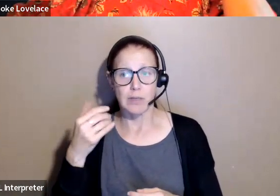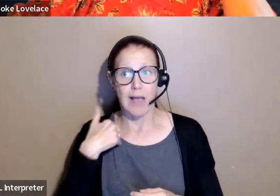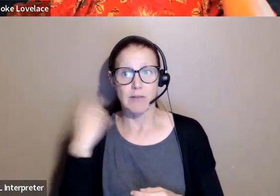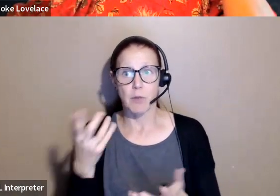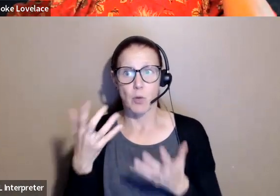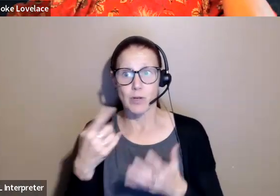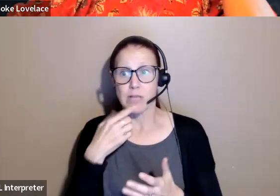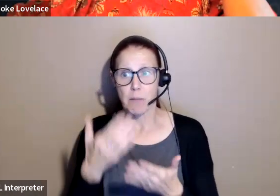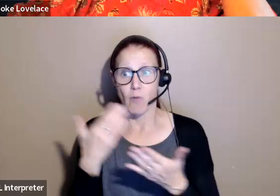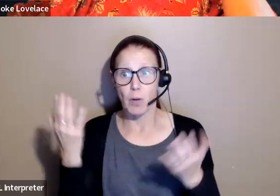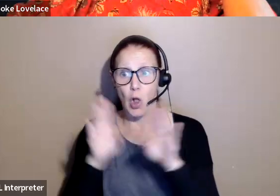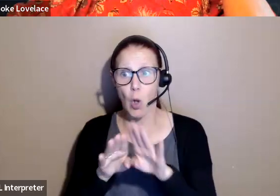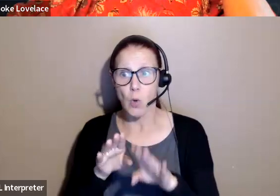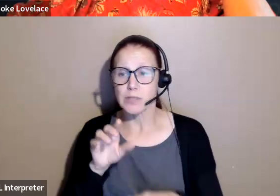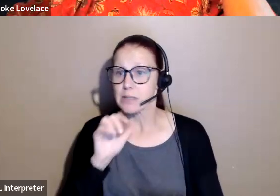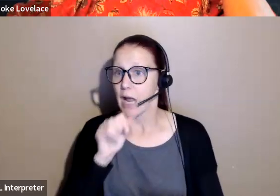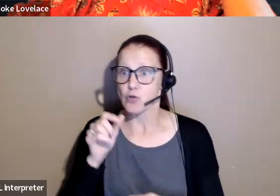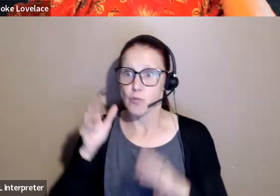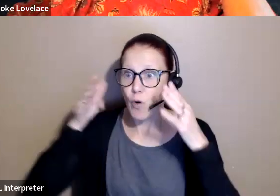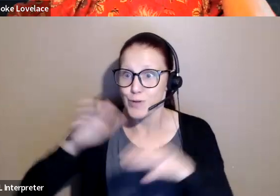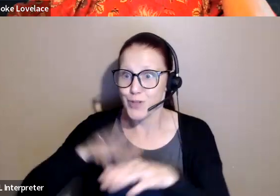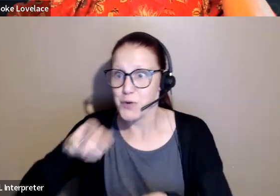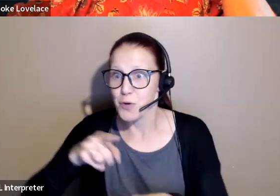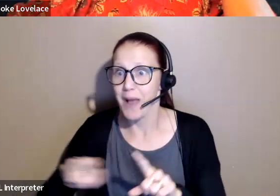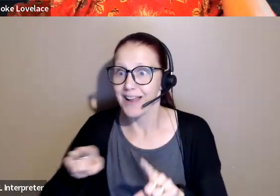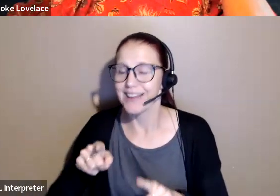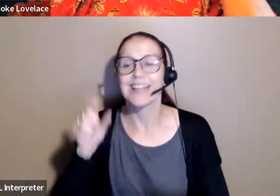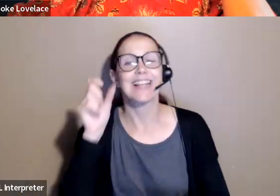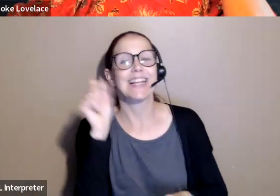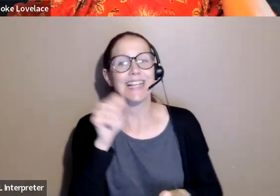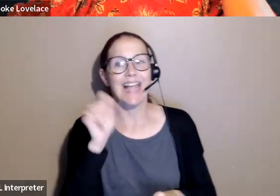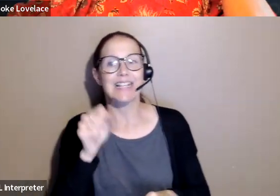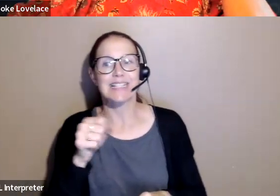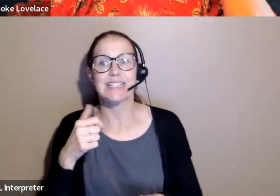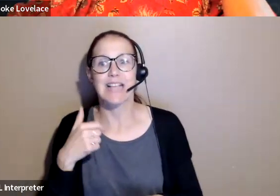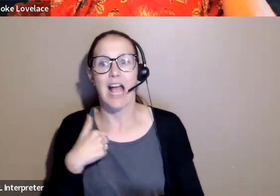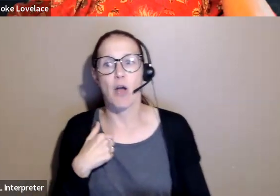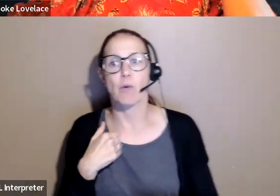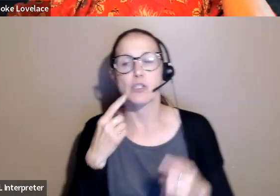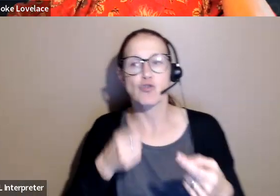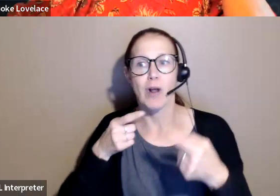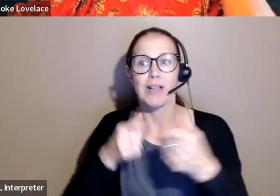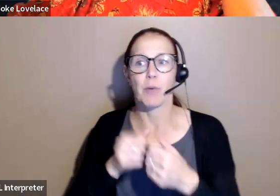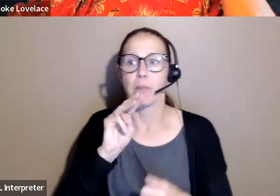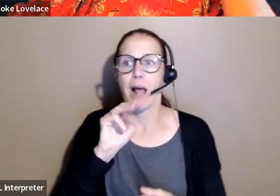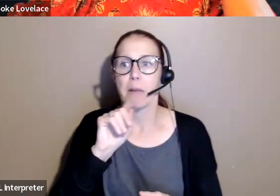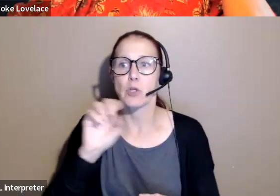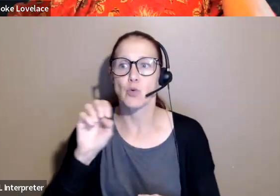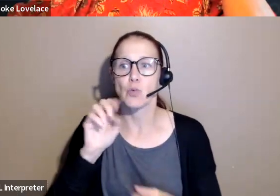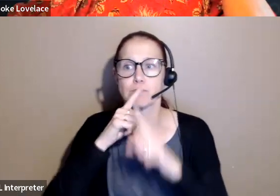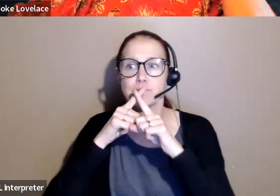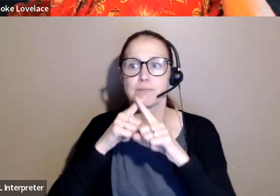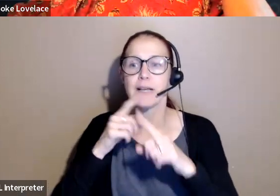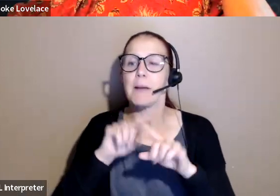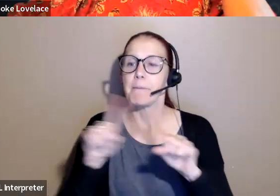say before we close? Not to put you on the spot. Sorry. Yes, I was struggling with my mute button, I think.